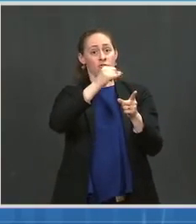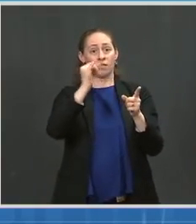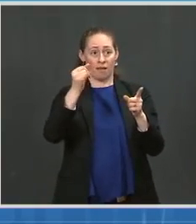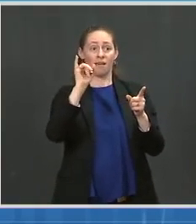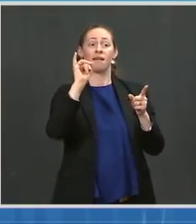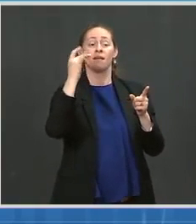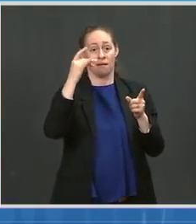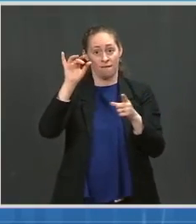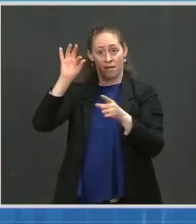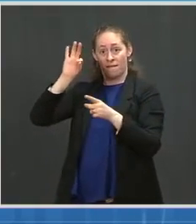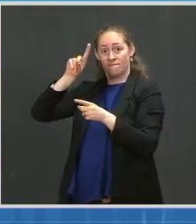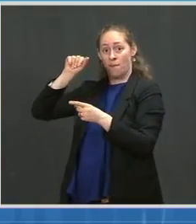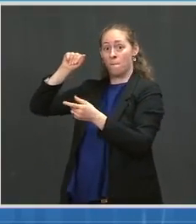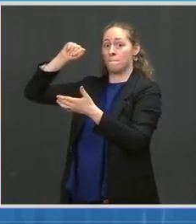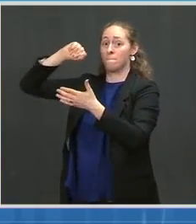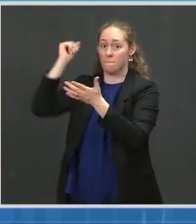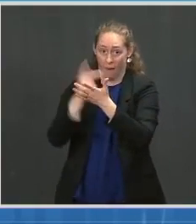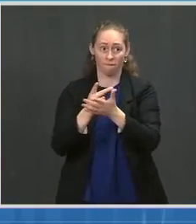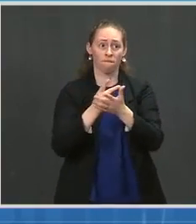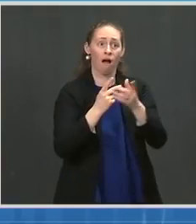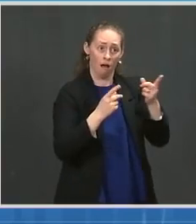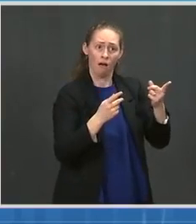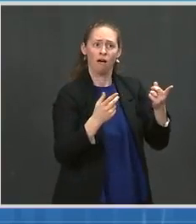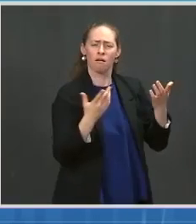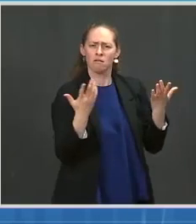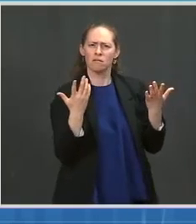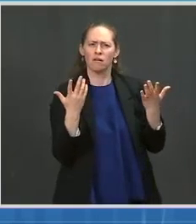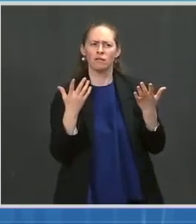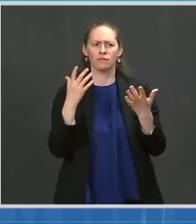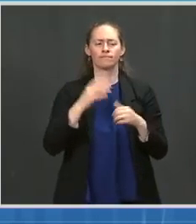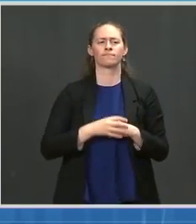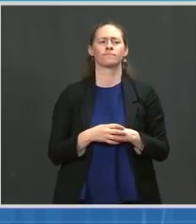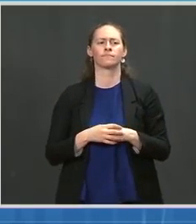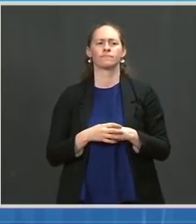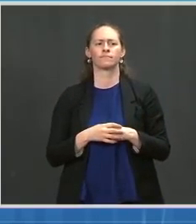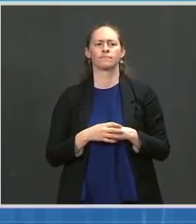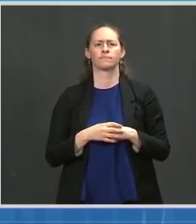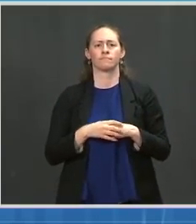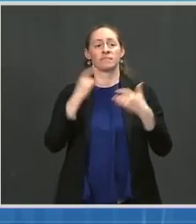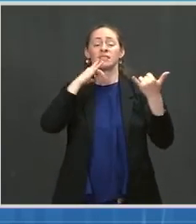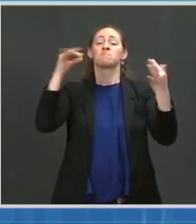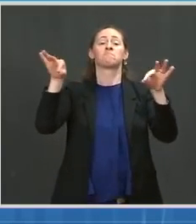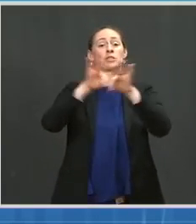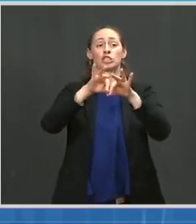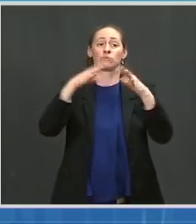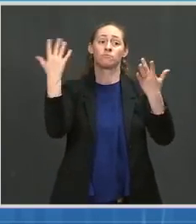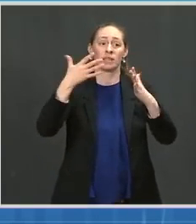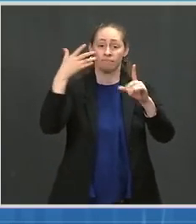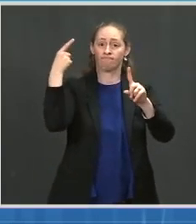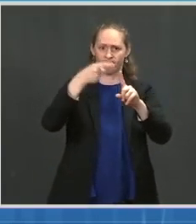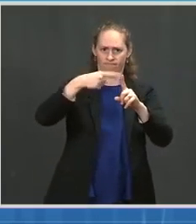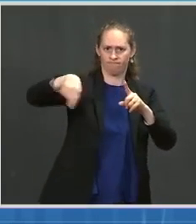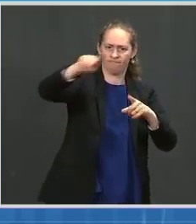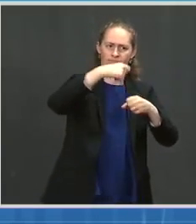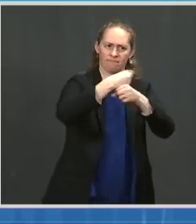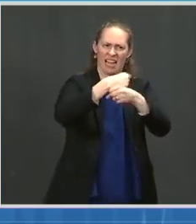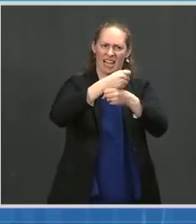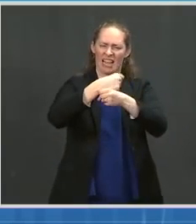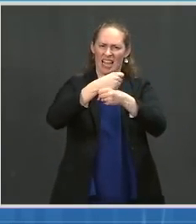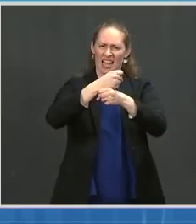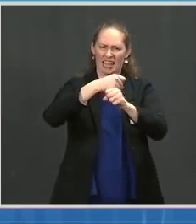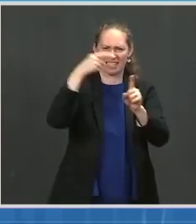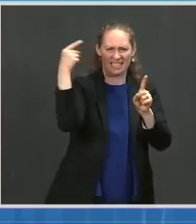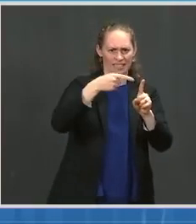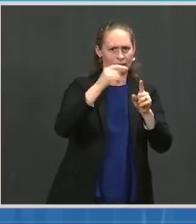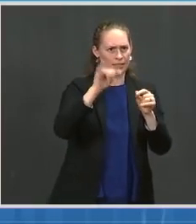FDA authorization, which is the important step for them to be able to then get into this weekly cadence that they speak of up